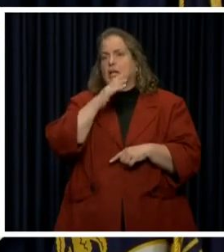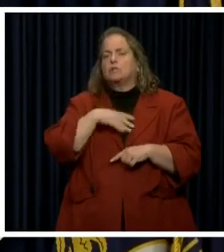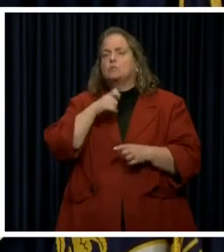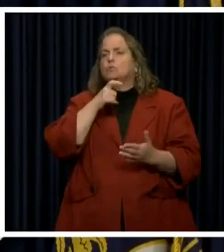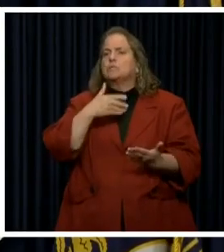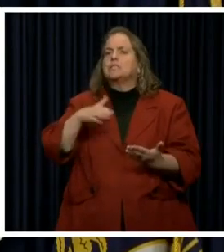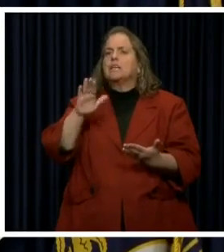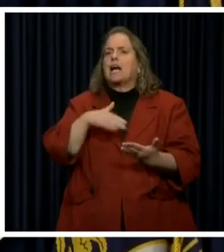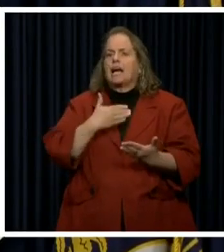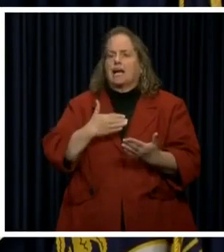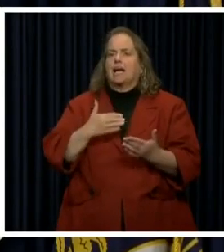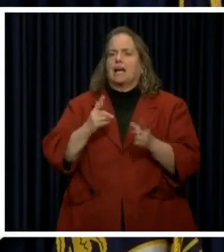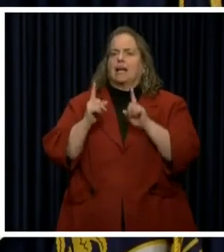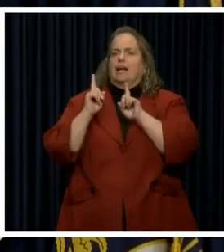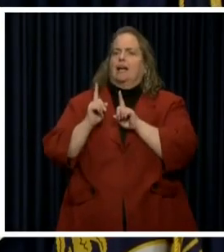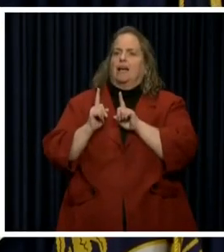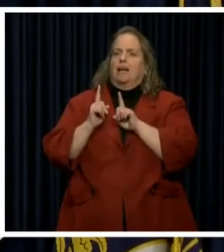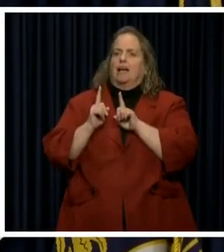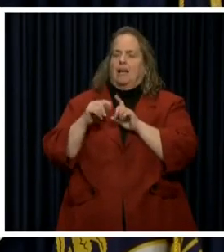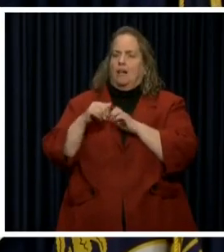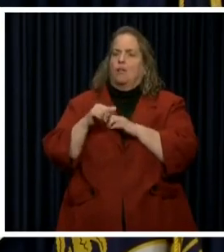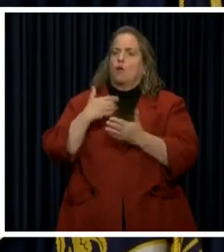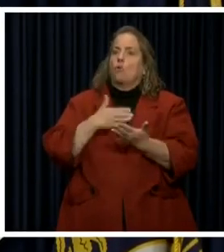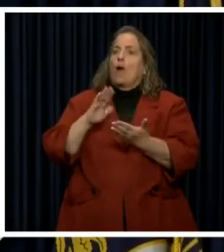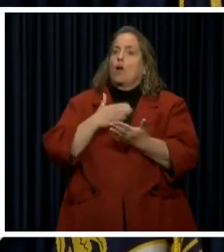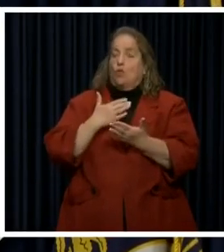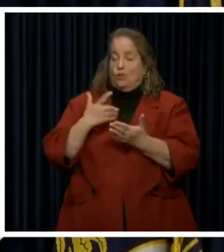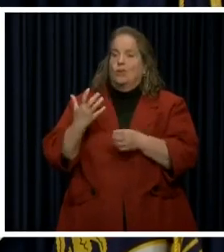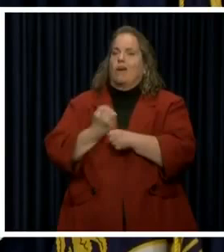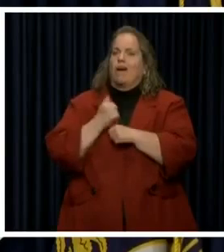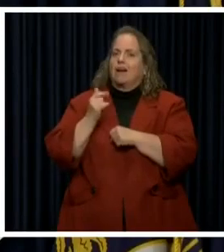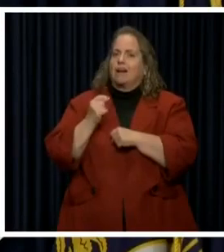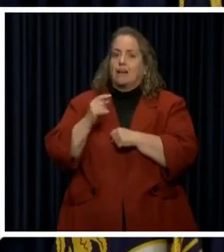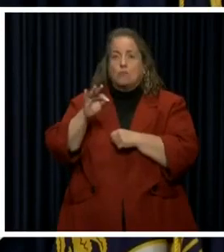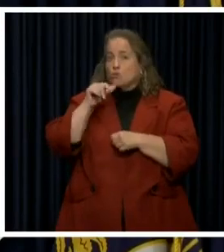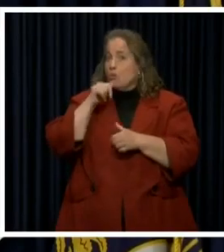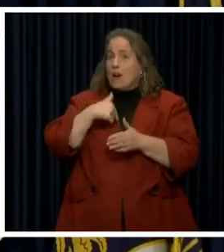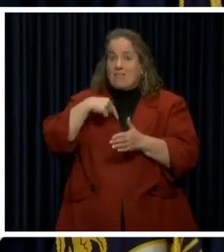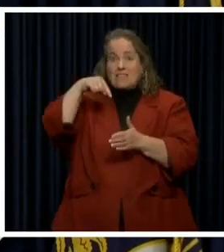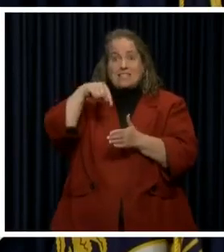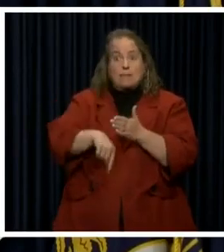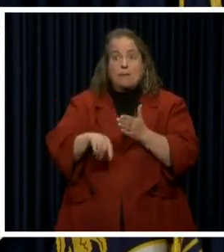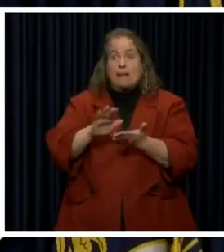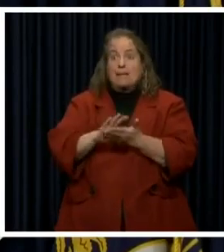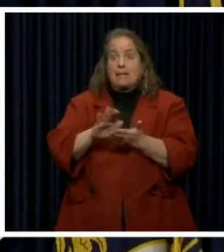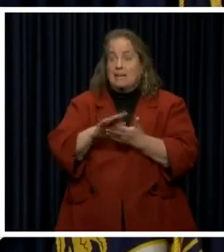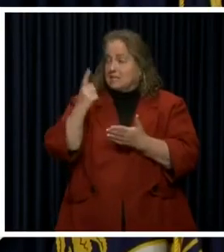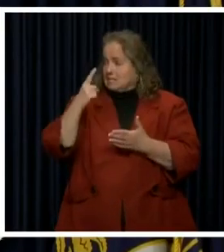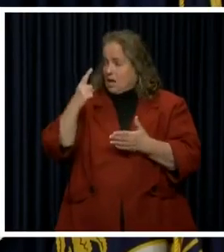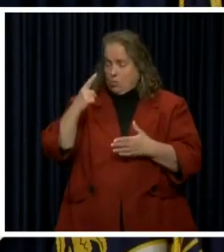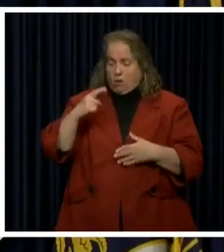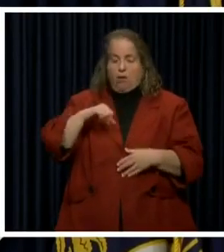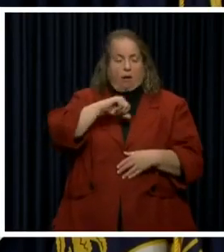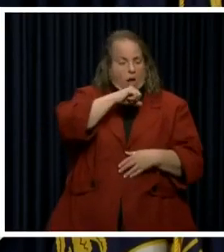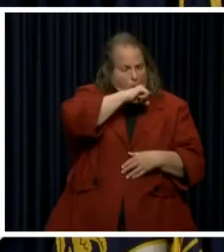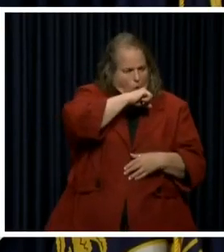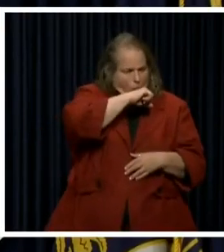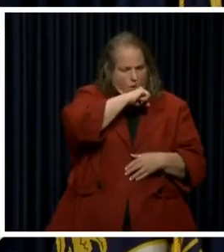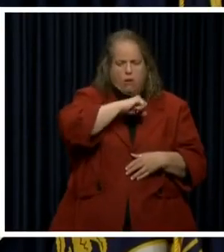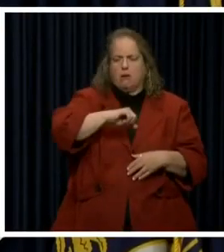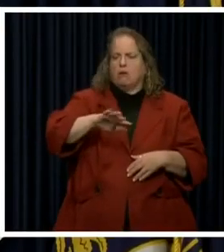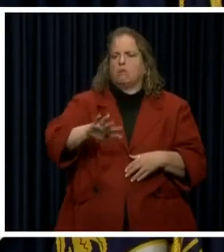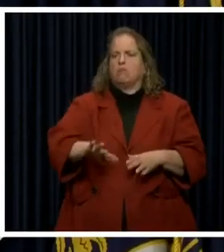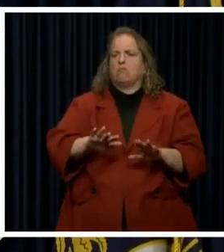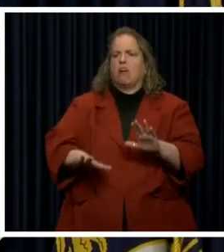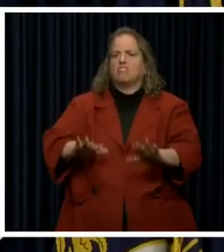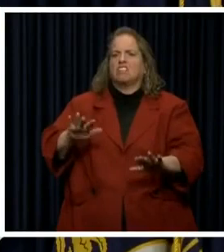sang next to each other in the choir. If we don't do the deep cleaning and someone touches the surface after coughing in their hand, it can